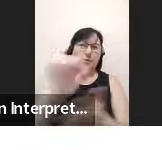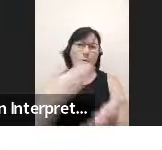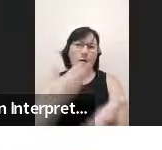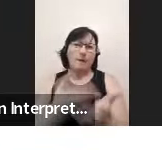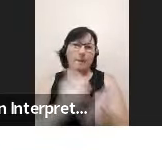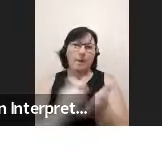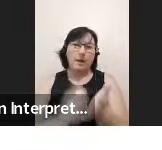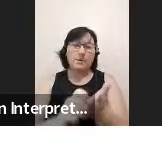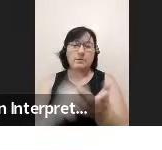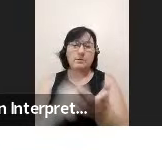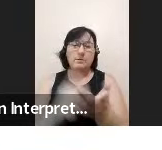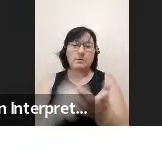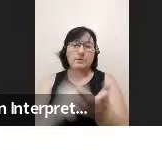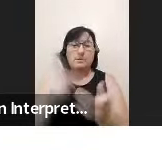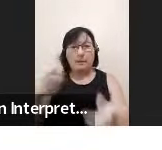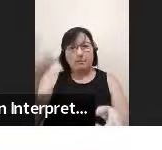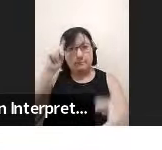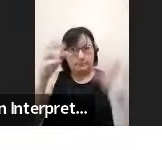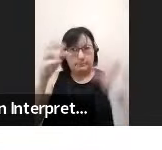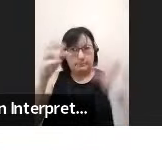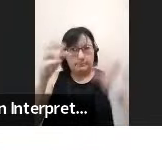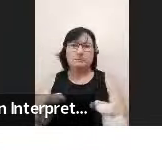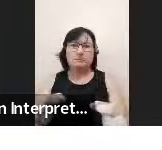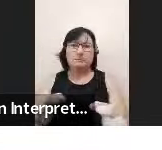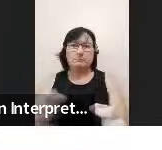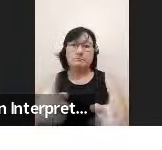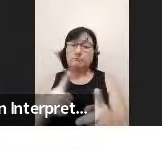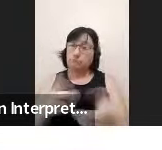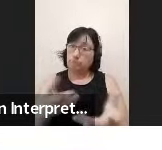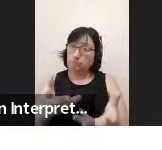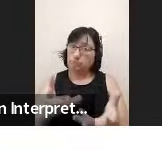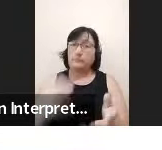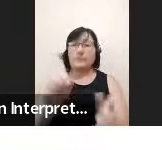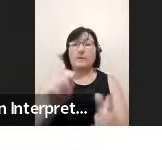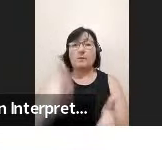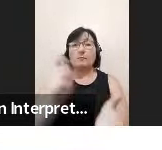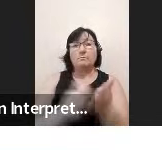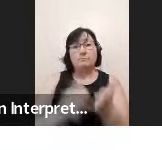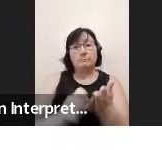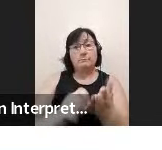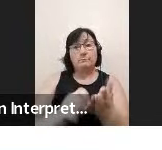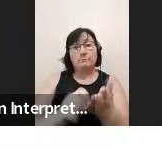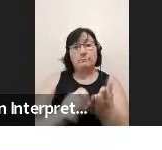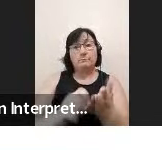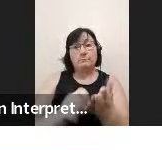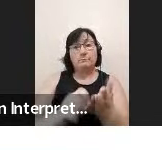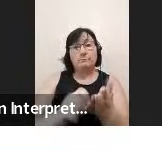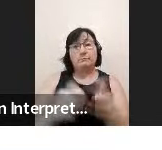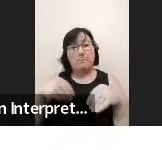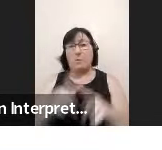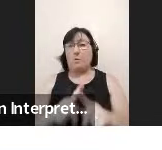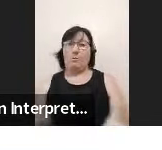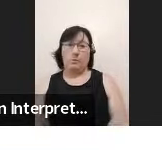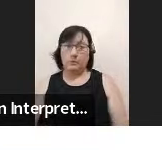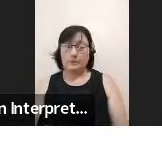to confer your application or not. And applications are never rejected.